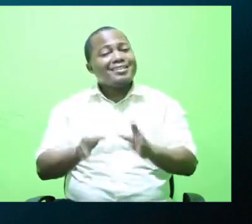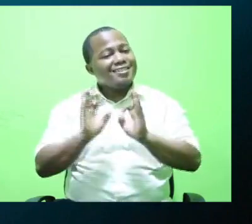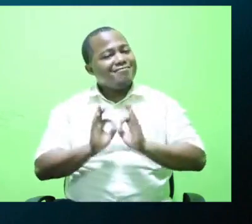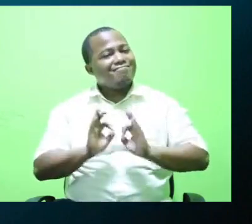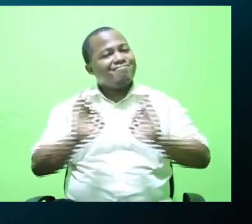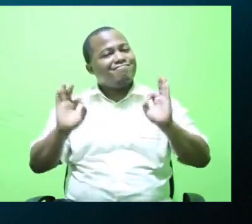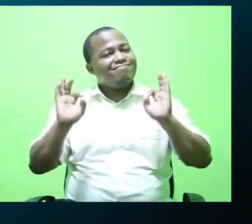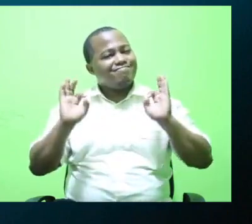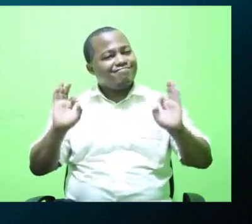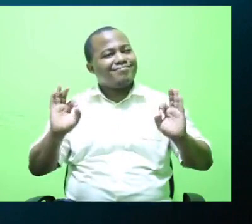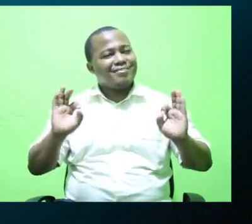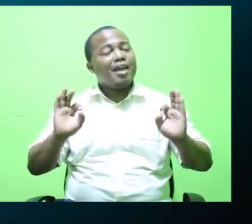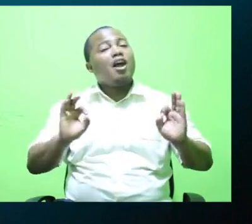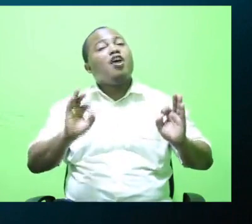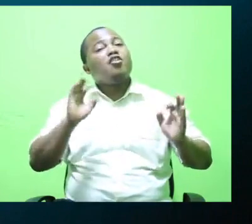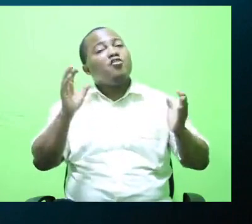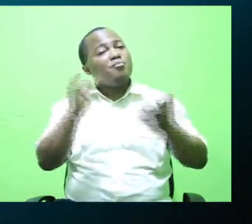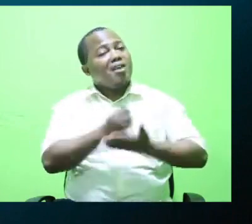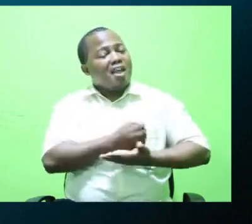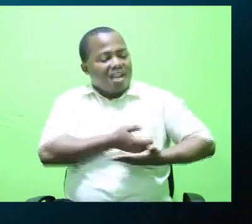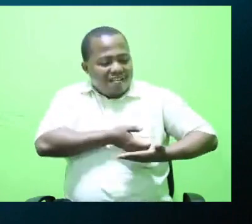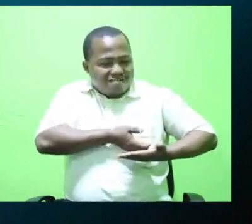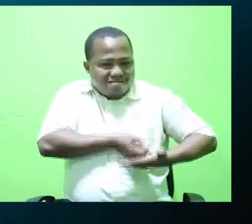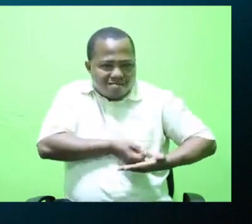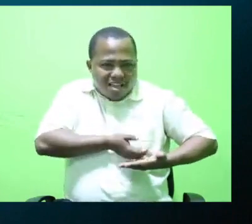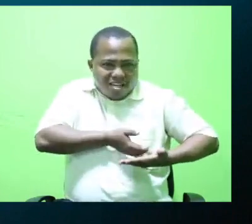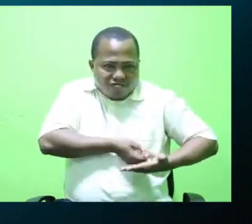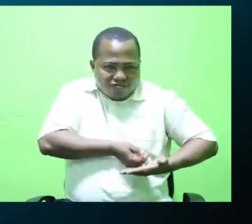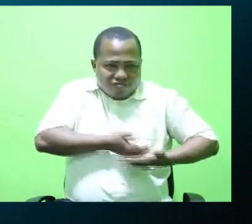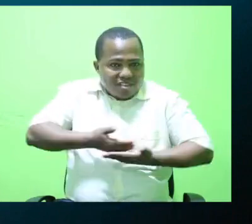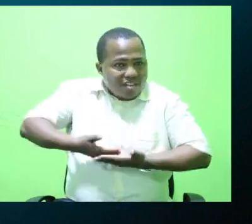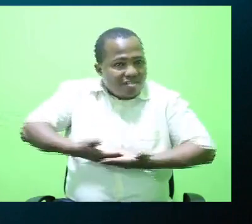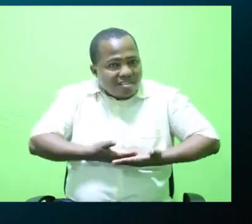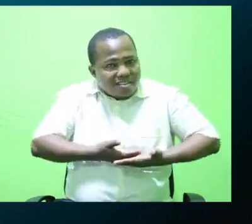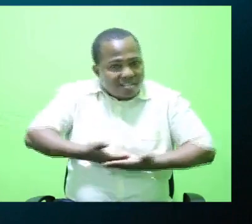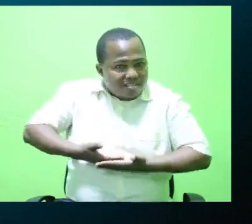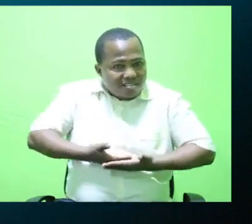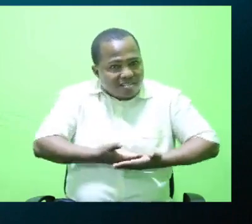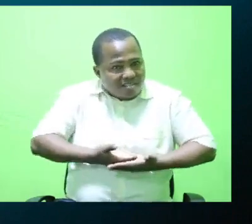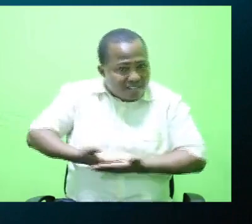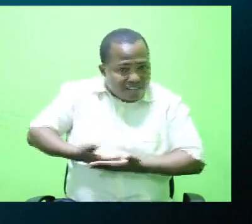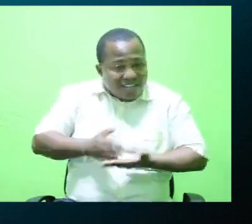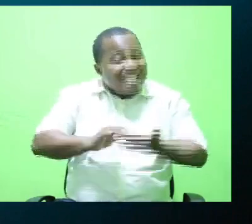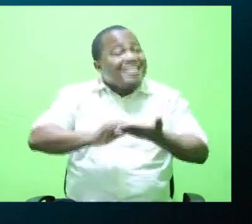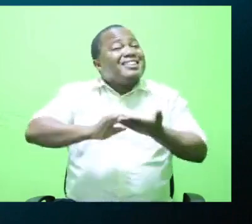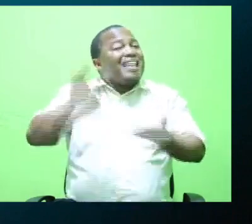very important to breastfeed her baby than we think.